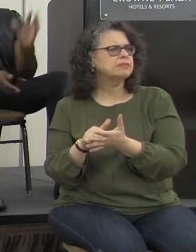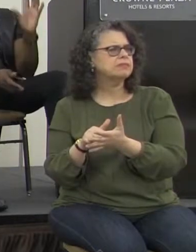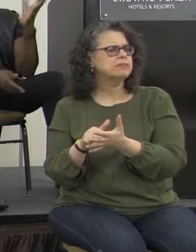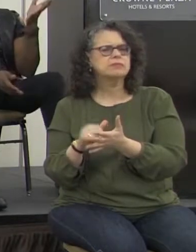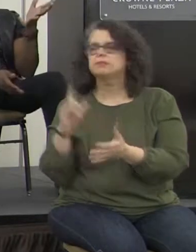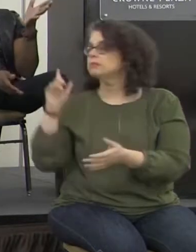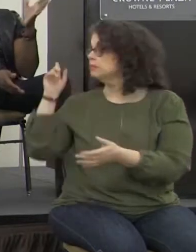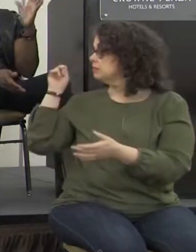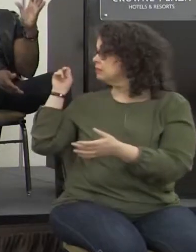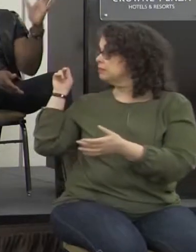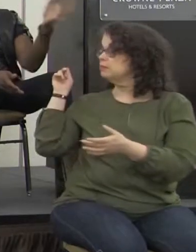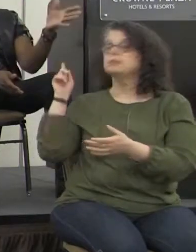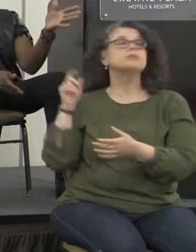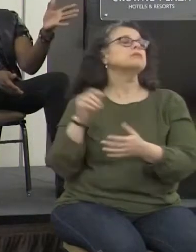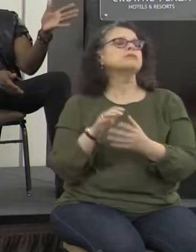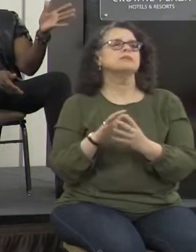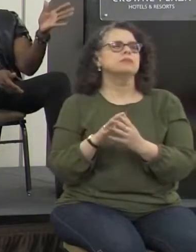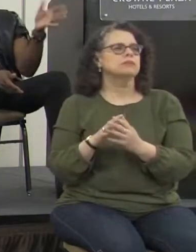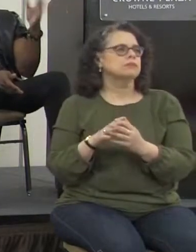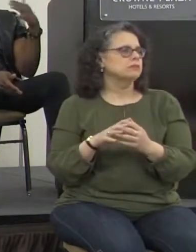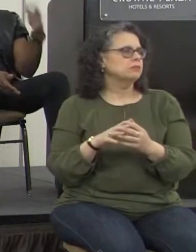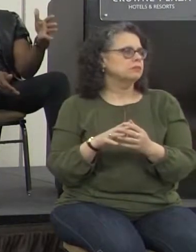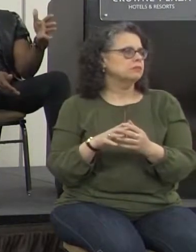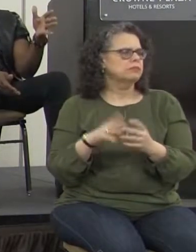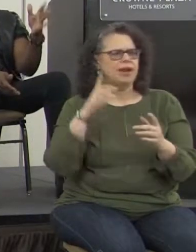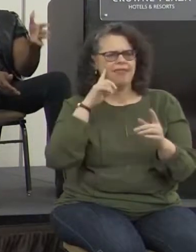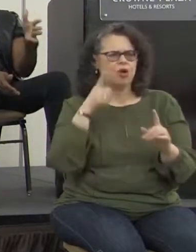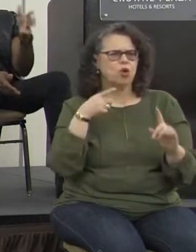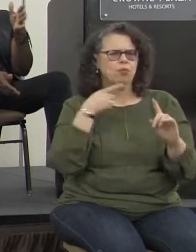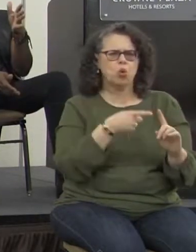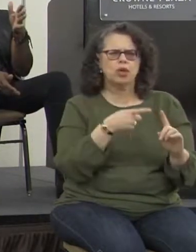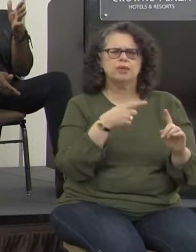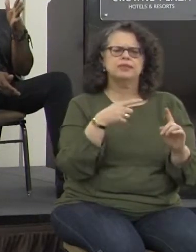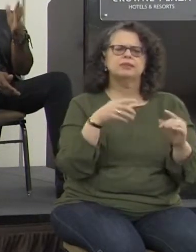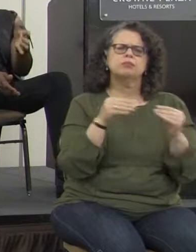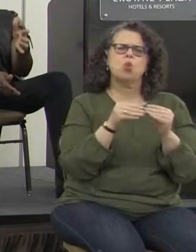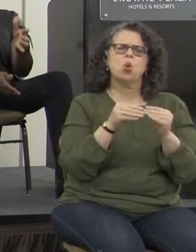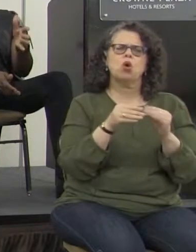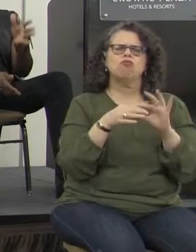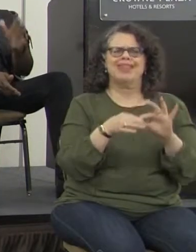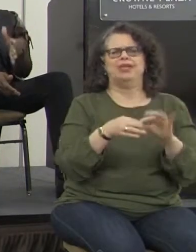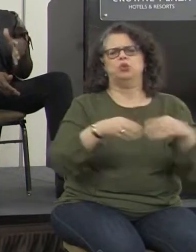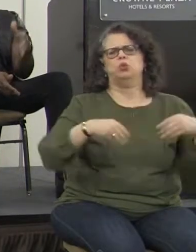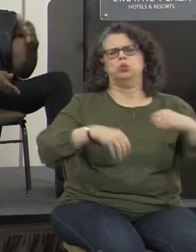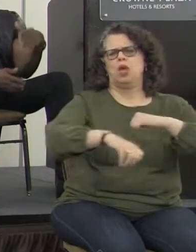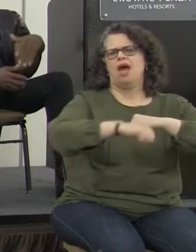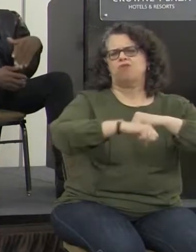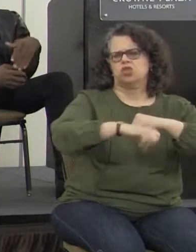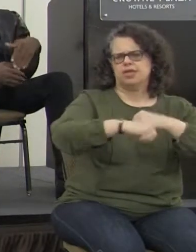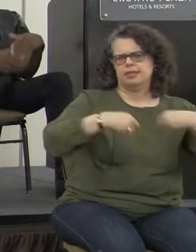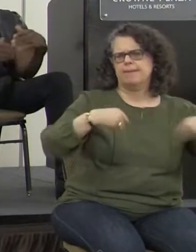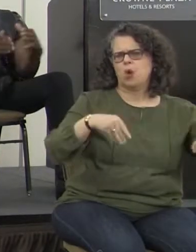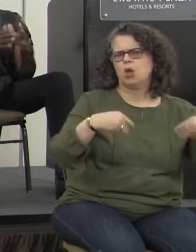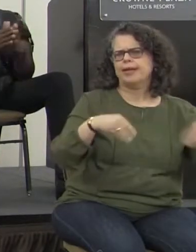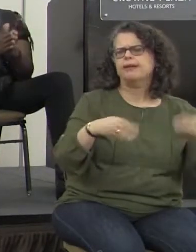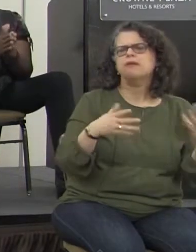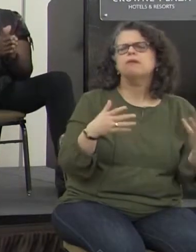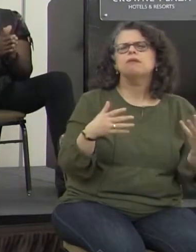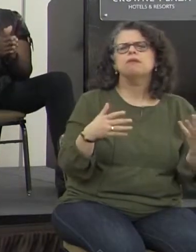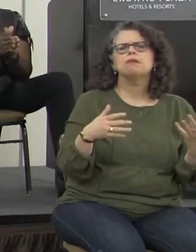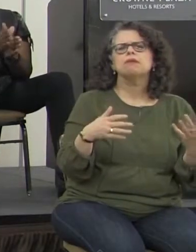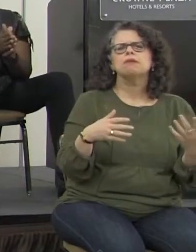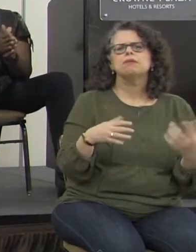But I think it's more of to her point, I think it's more of a marketing issue than anything, because you can't, unless